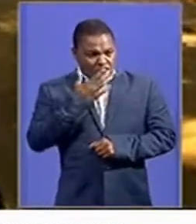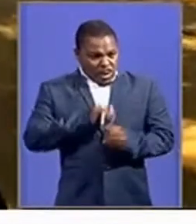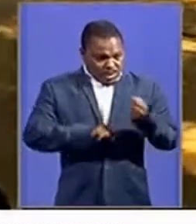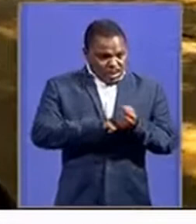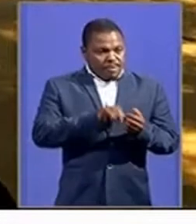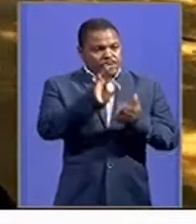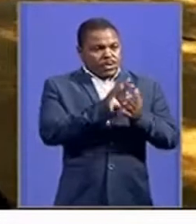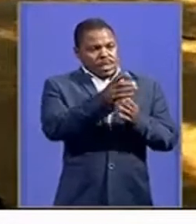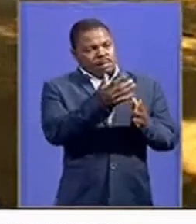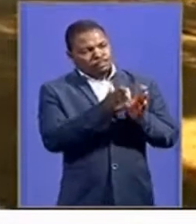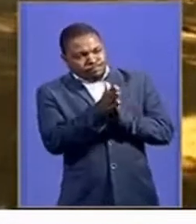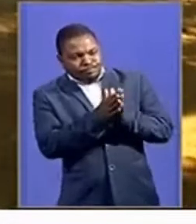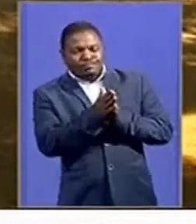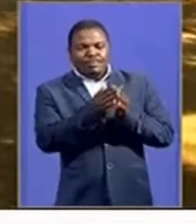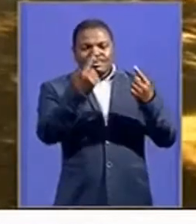vote.